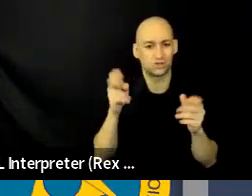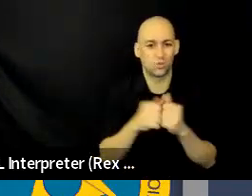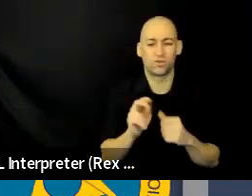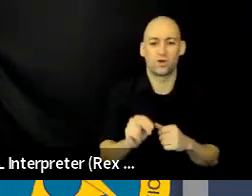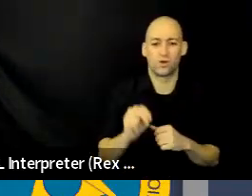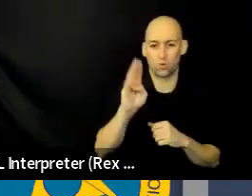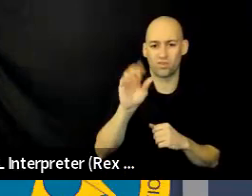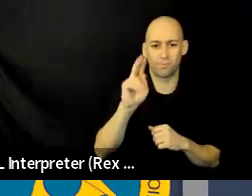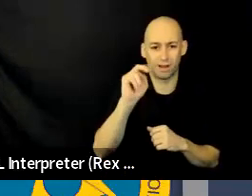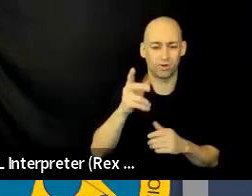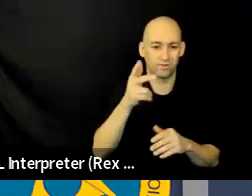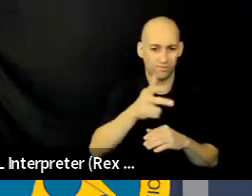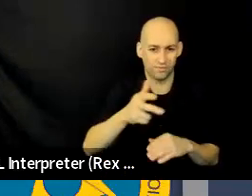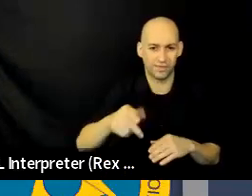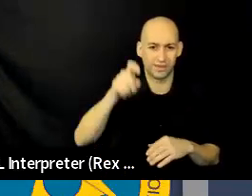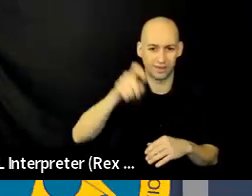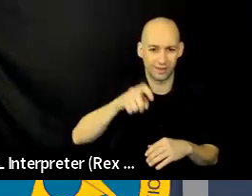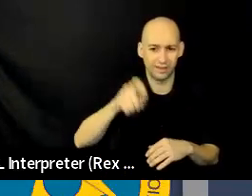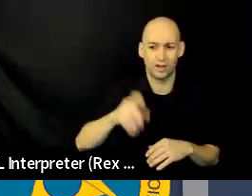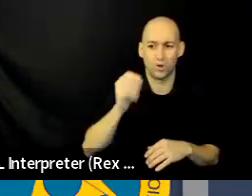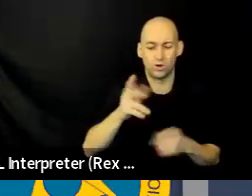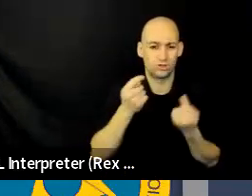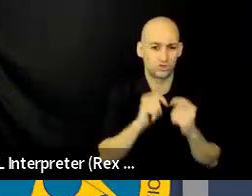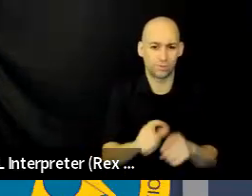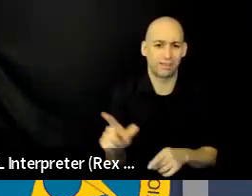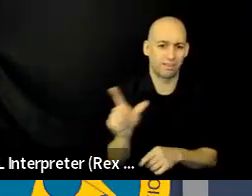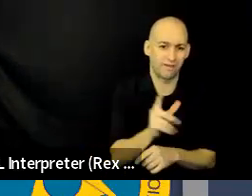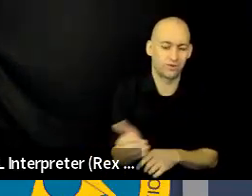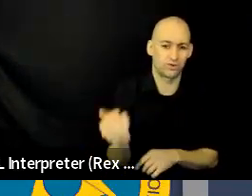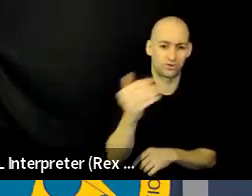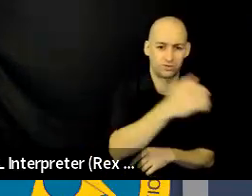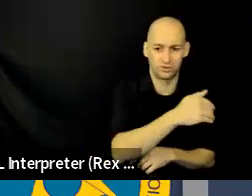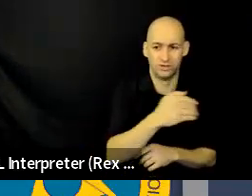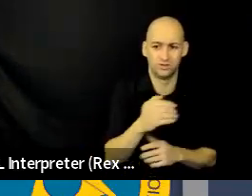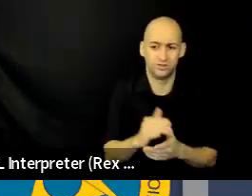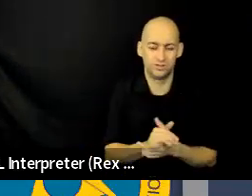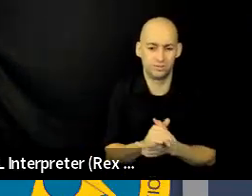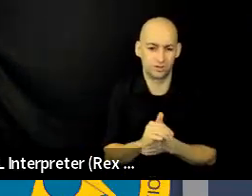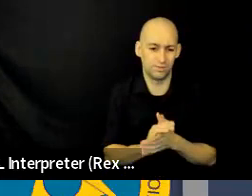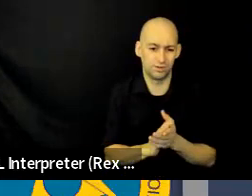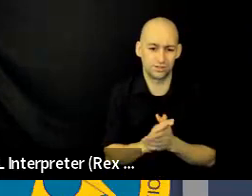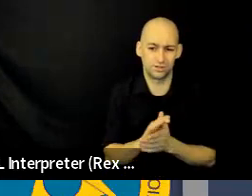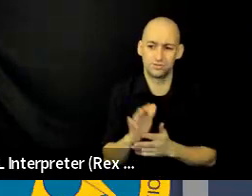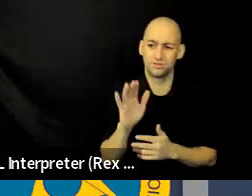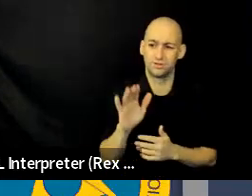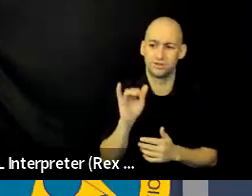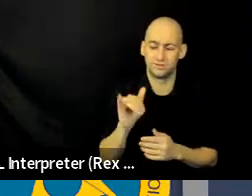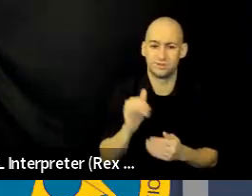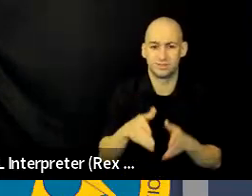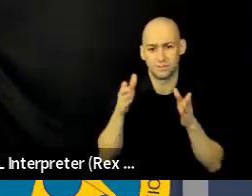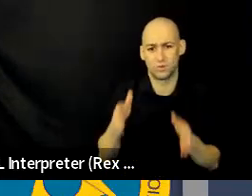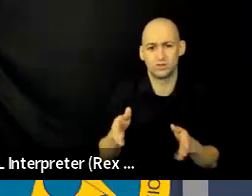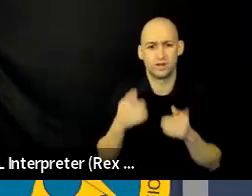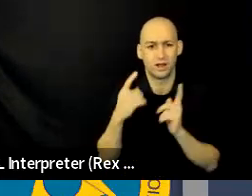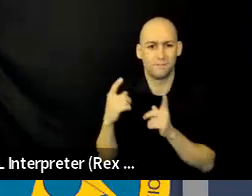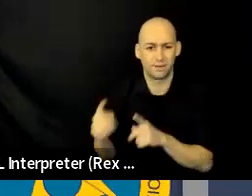vehicles needing to or trying to make left turns across high-speed traffic. This is the solution that will allow that grade separation to occur.